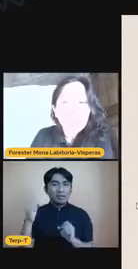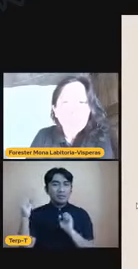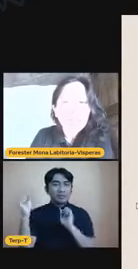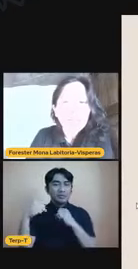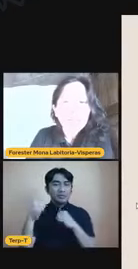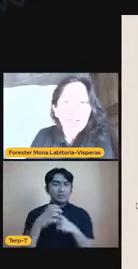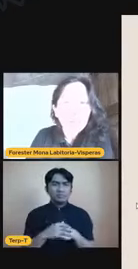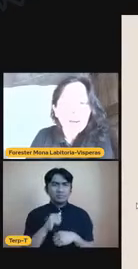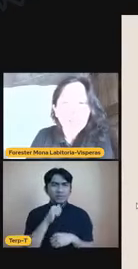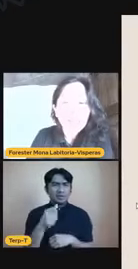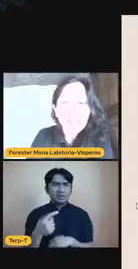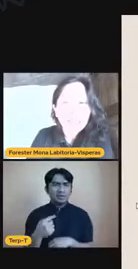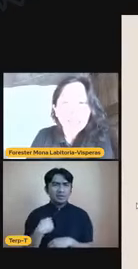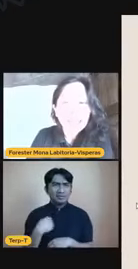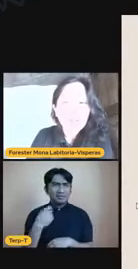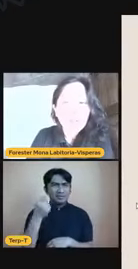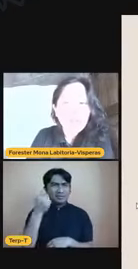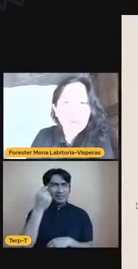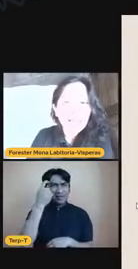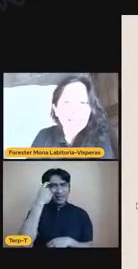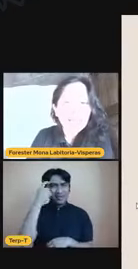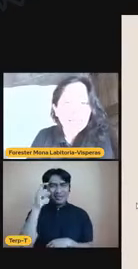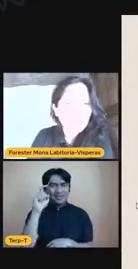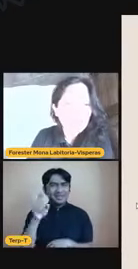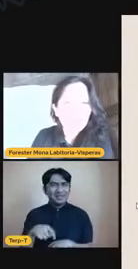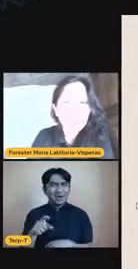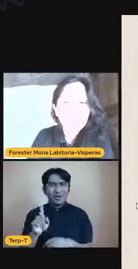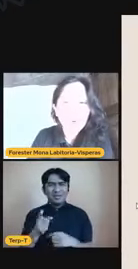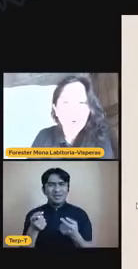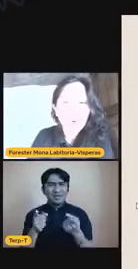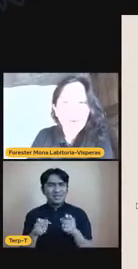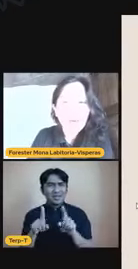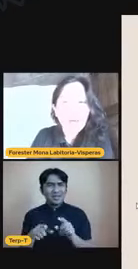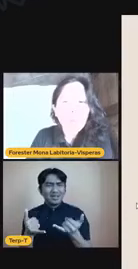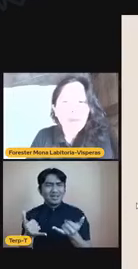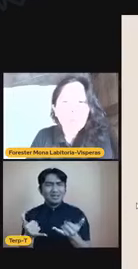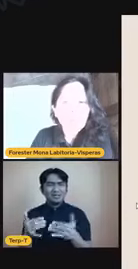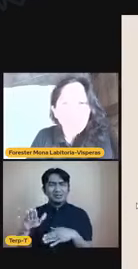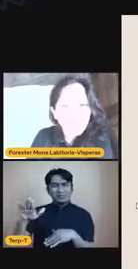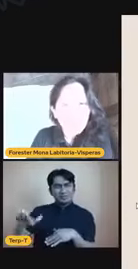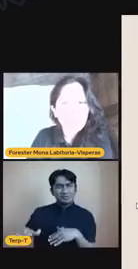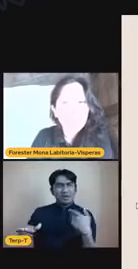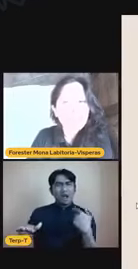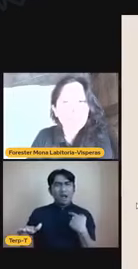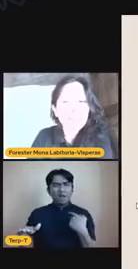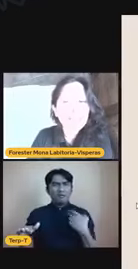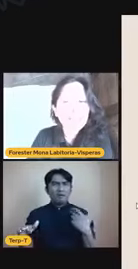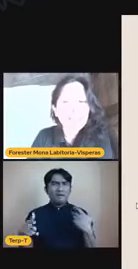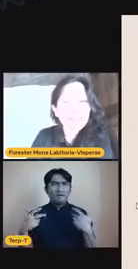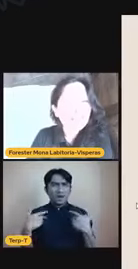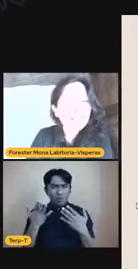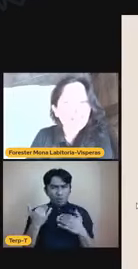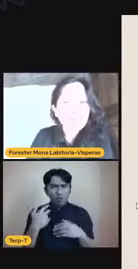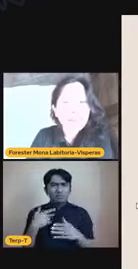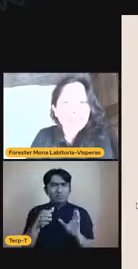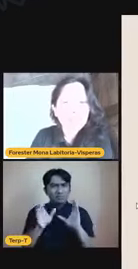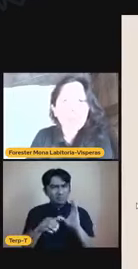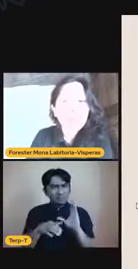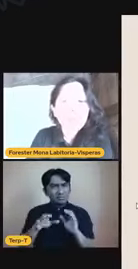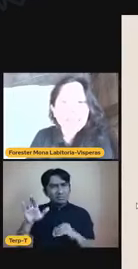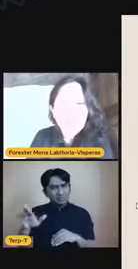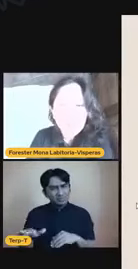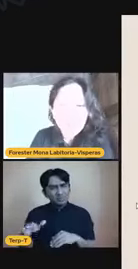Hindi ko po talaga maunawaan kung bakit nangyari yung mga bagay na yun nung bata ako, bakit ako nagkaanak ng may disability,